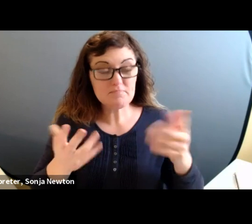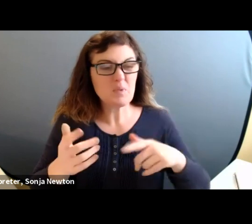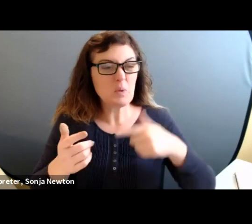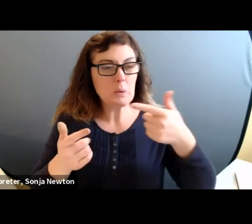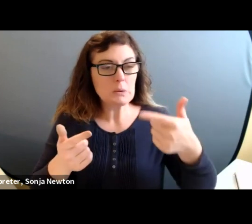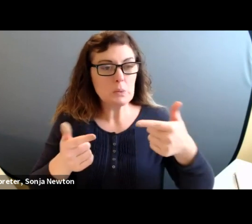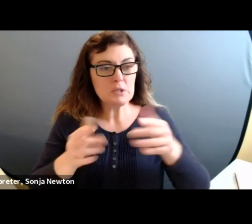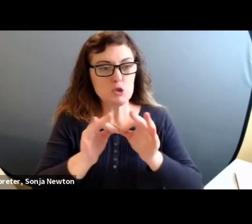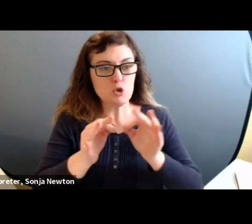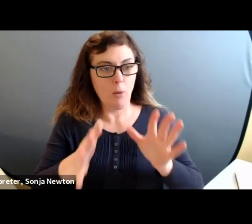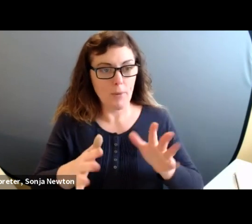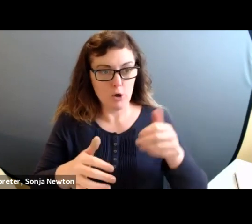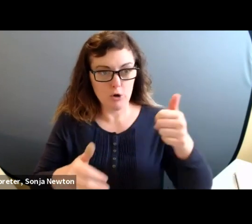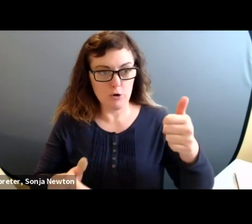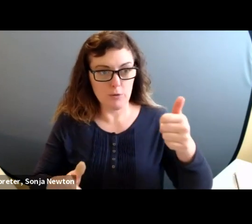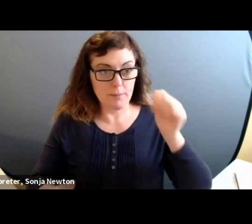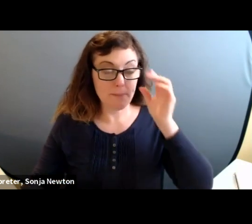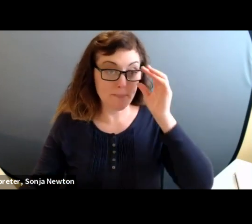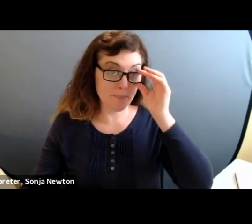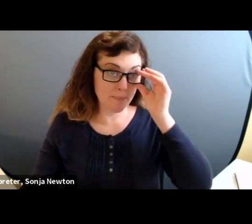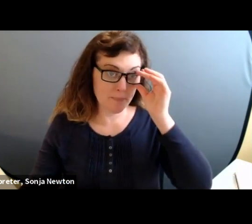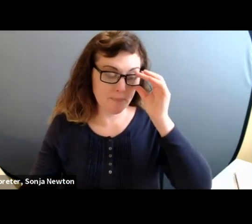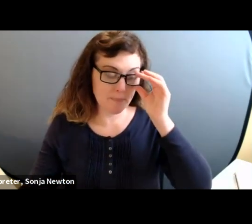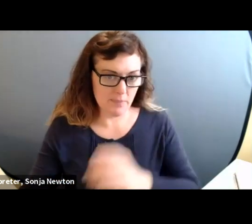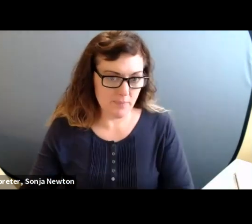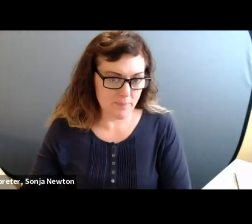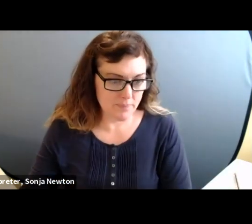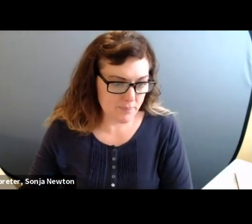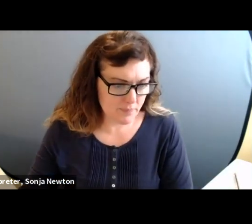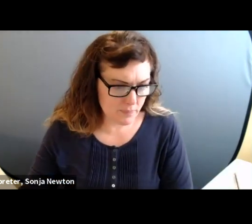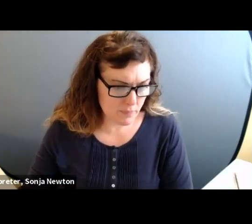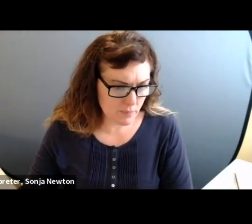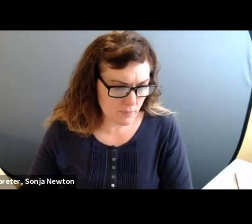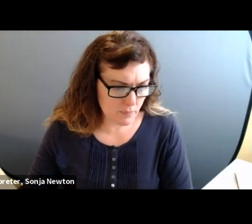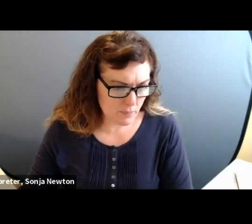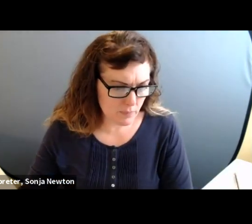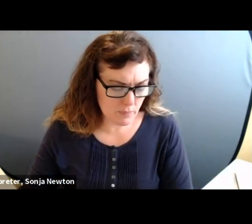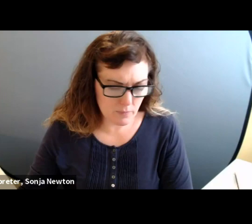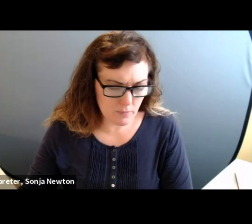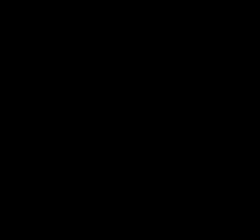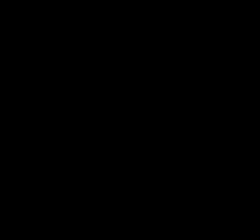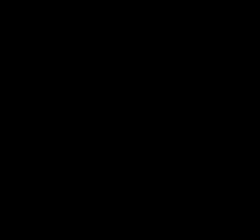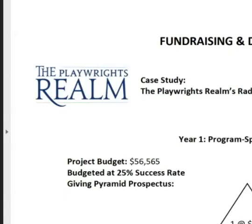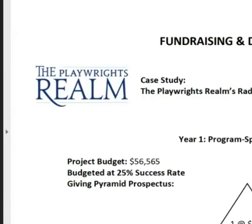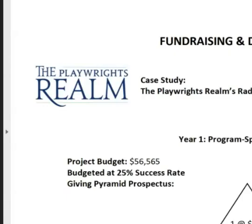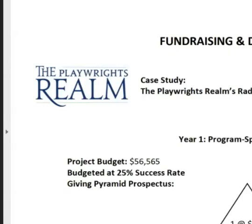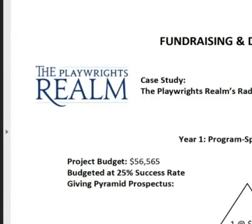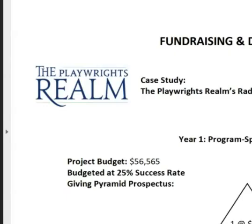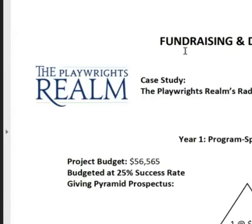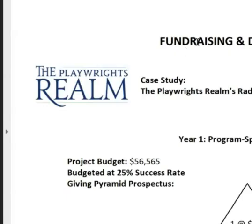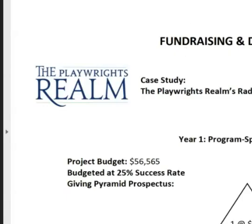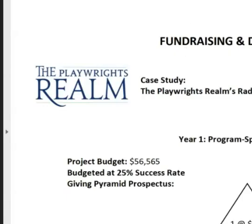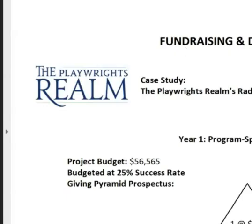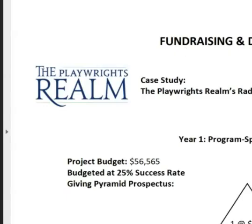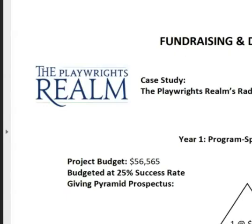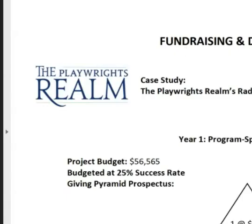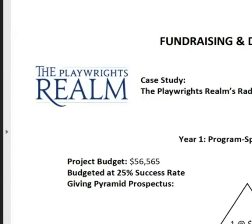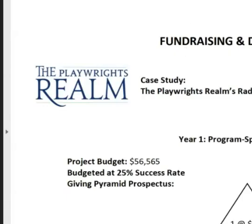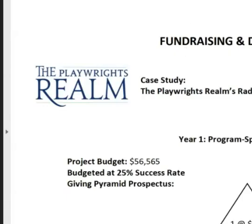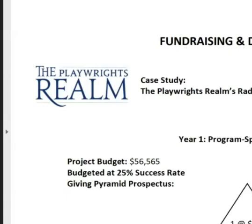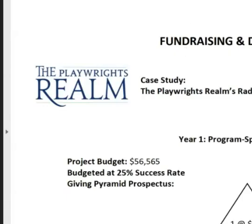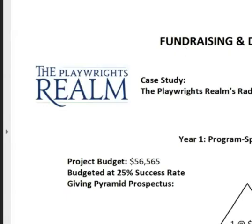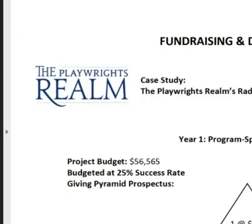I'll go ahead and share my screen and I'll sort of show you. I'm going to break it down into two